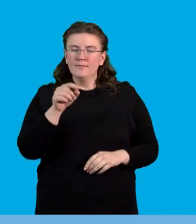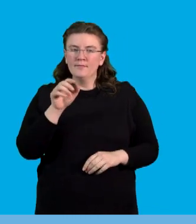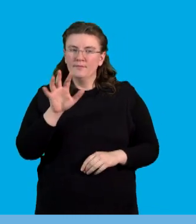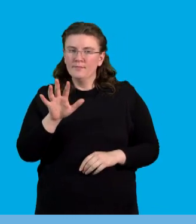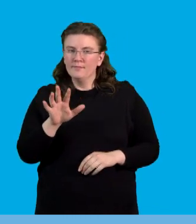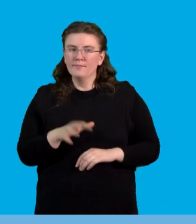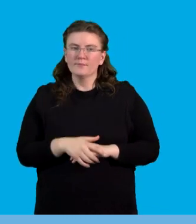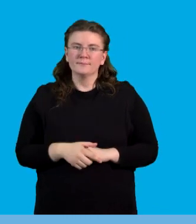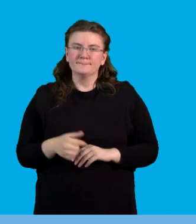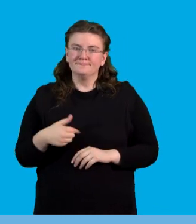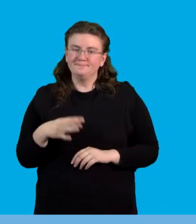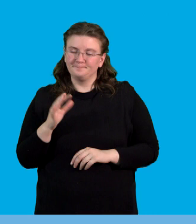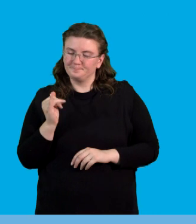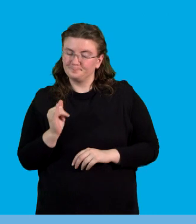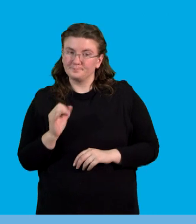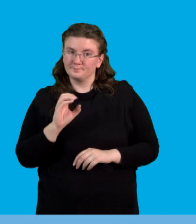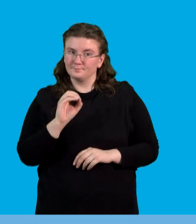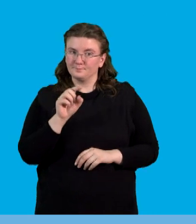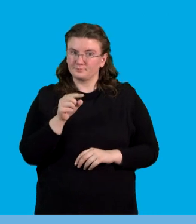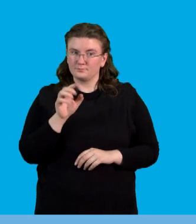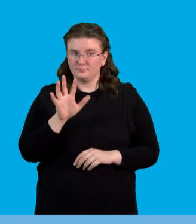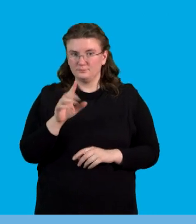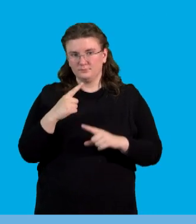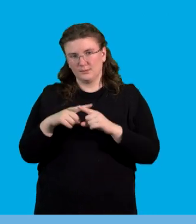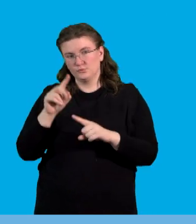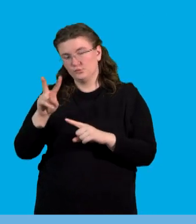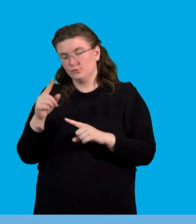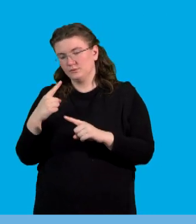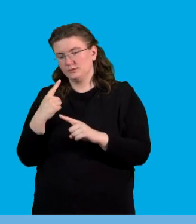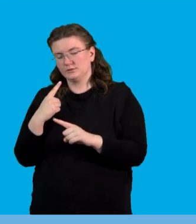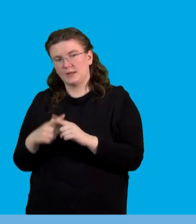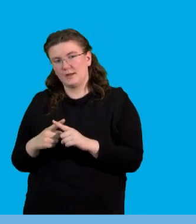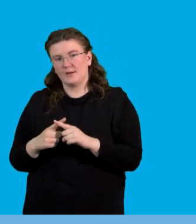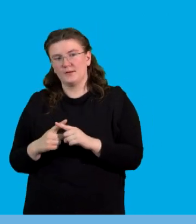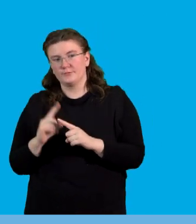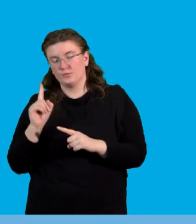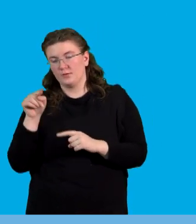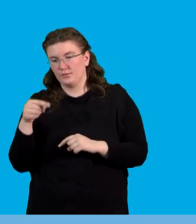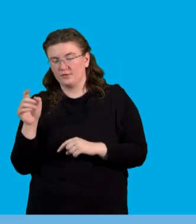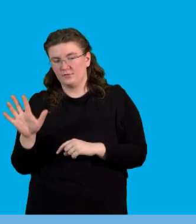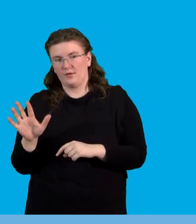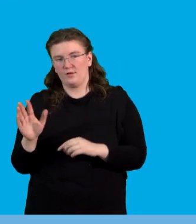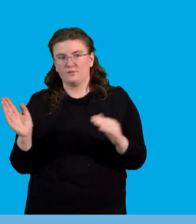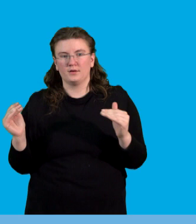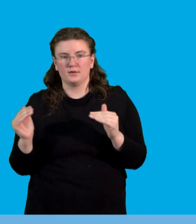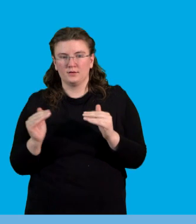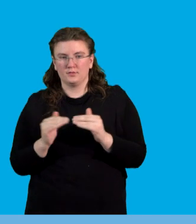0.5, just to double check, 0.5 multiplied by 2 and then multiplied by